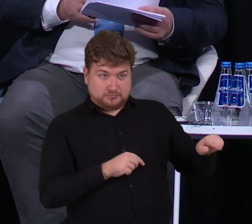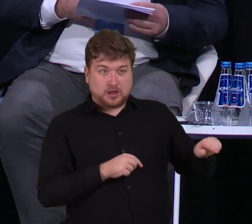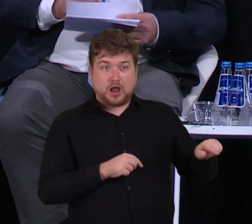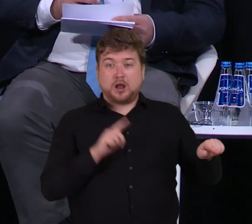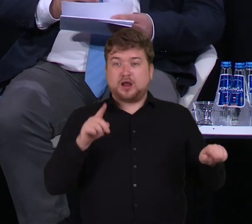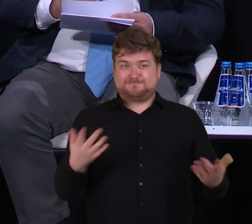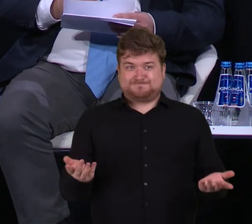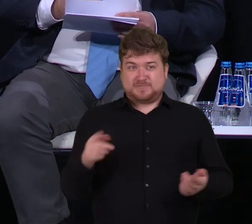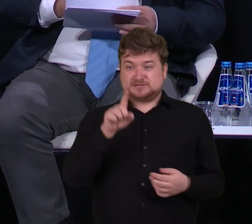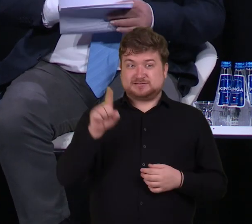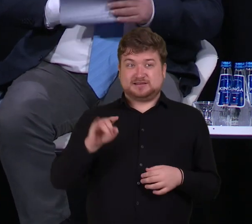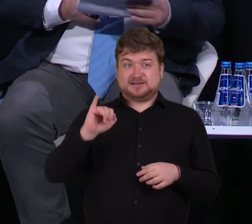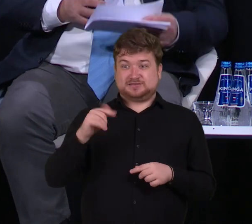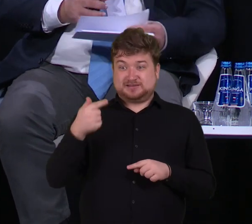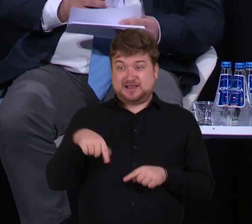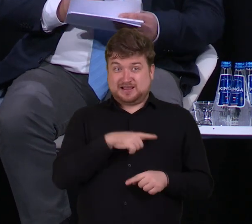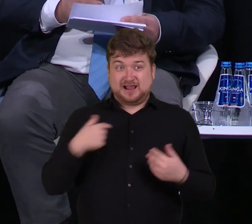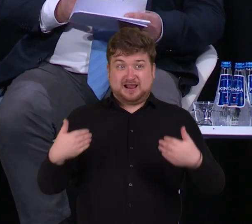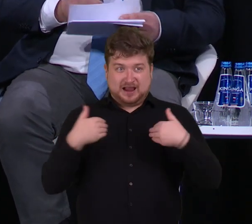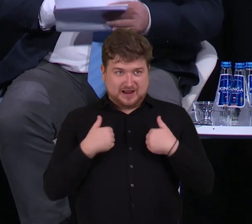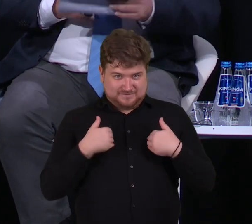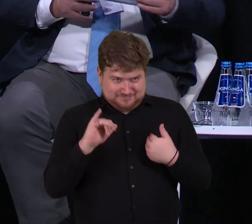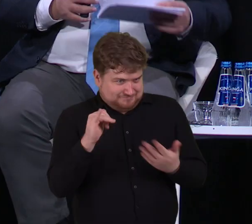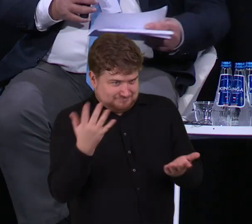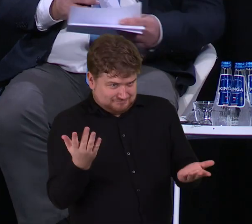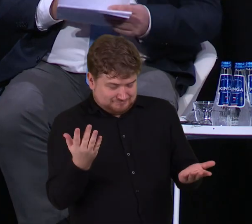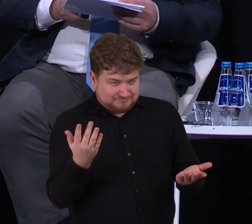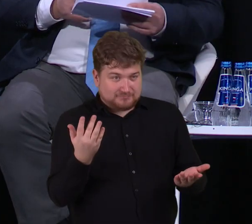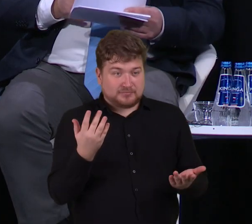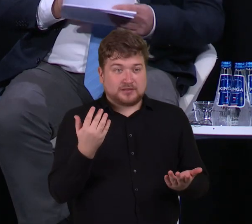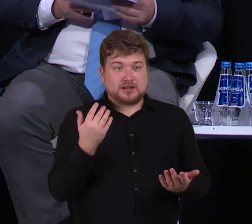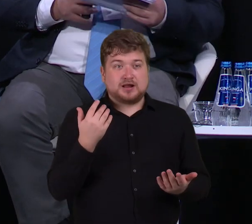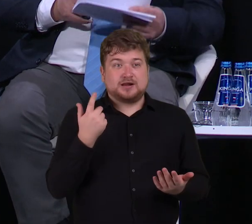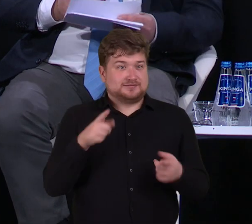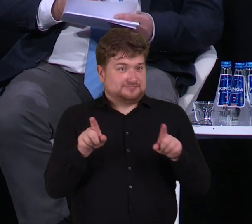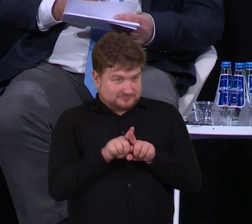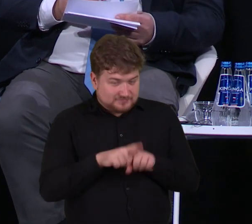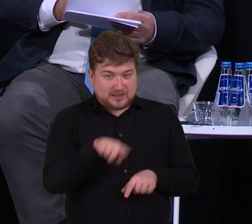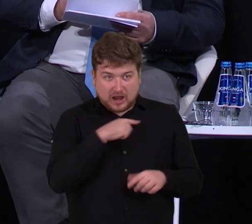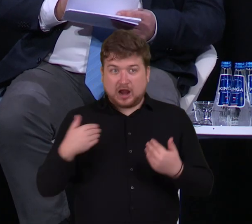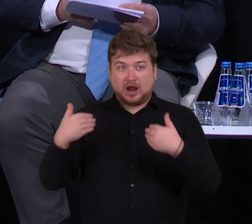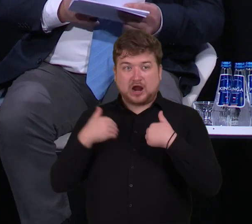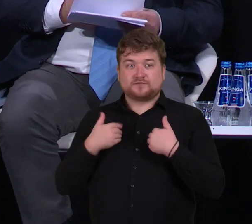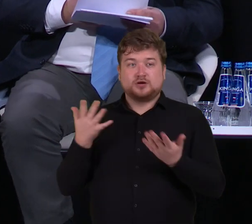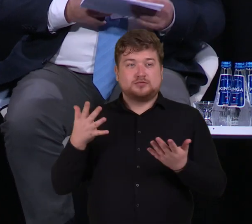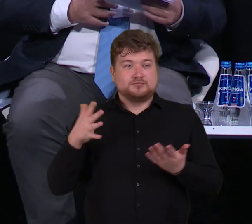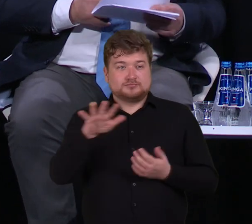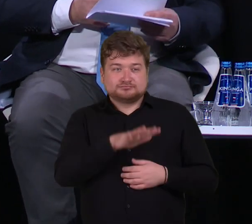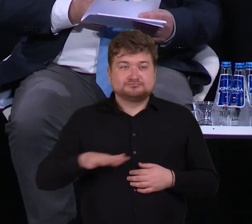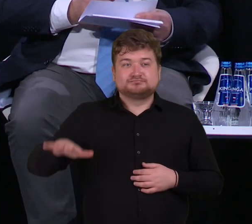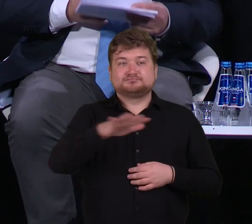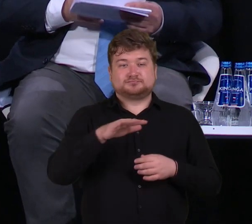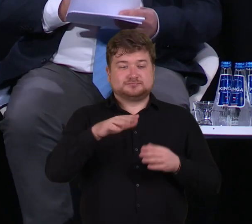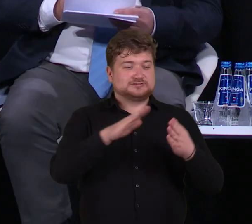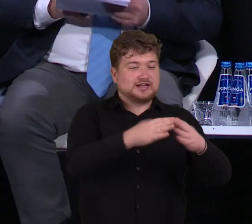as Lisbon and Oporto, transition areas in the hinterland of metropolitan areas, but also